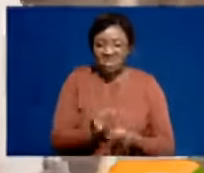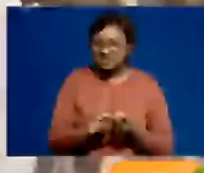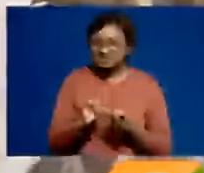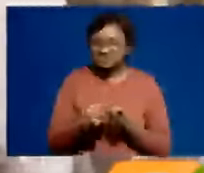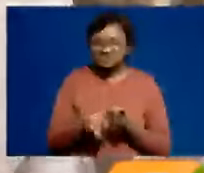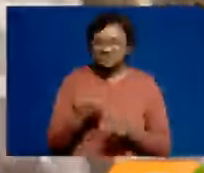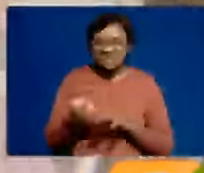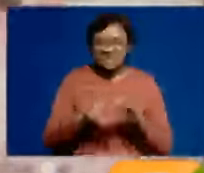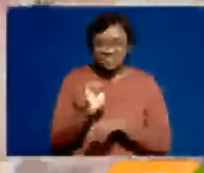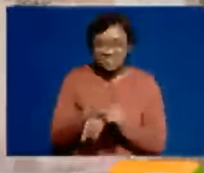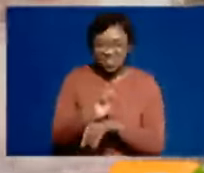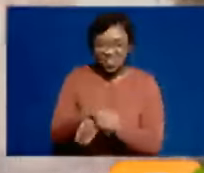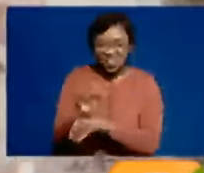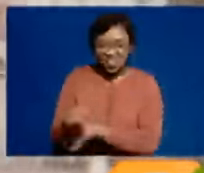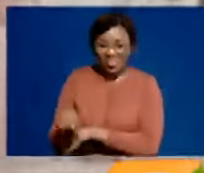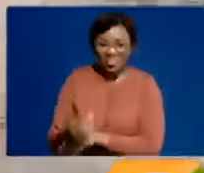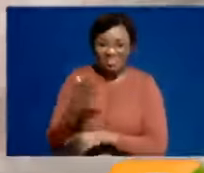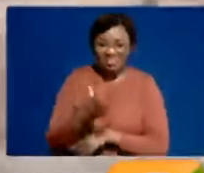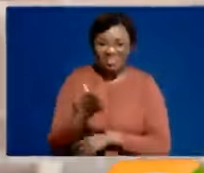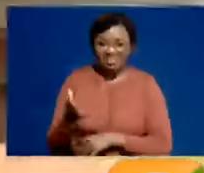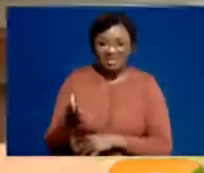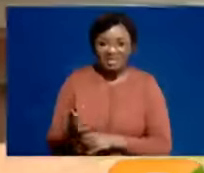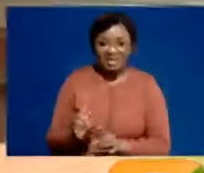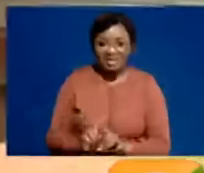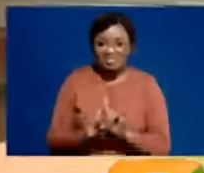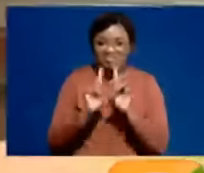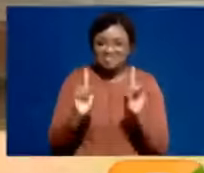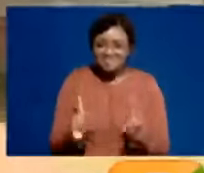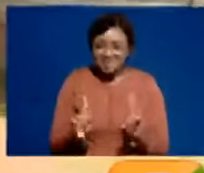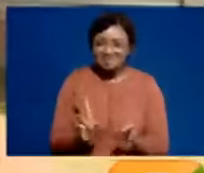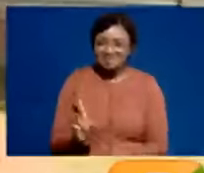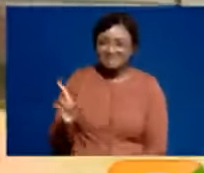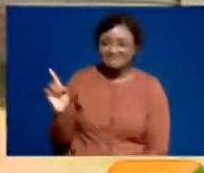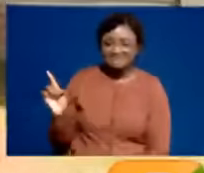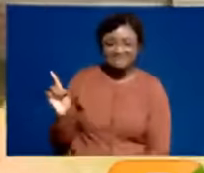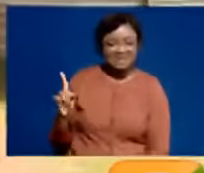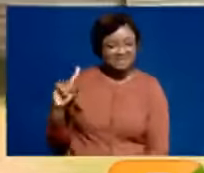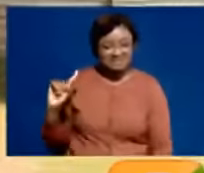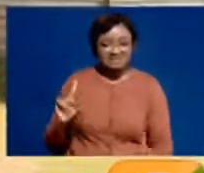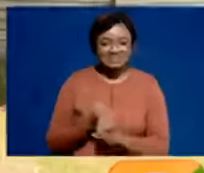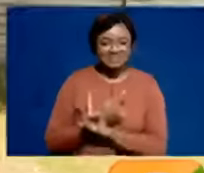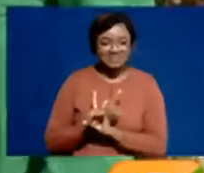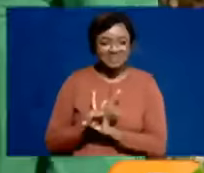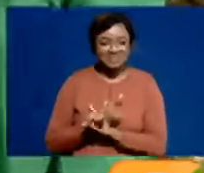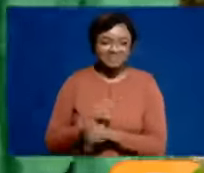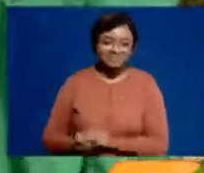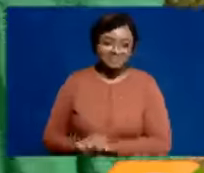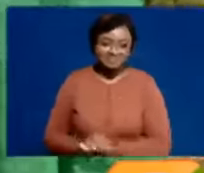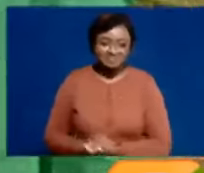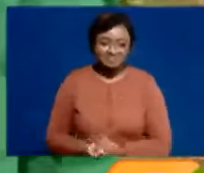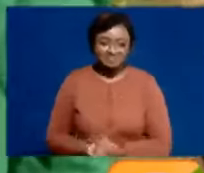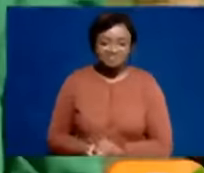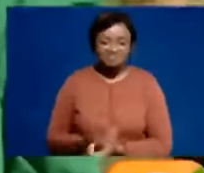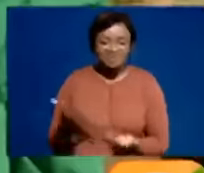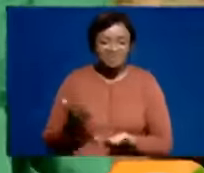animal fecal matter strewn on their enclosures. However, at this farm located at Karibariwi area in